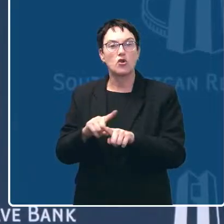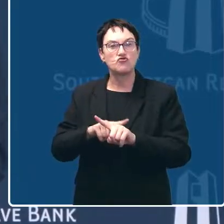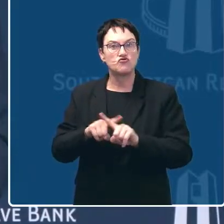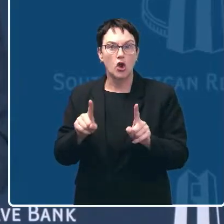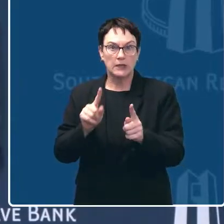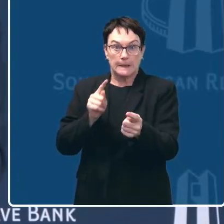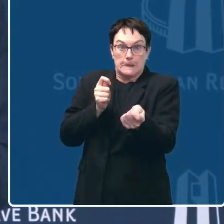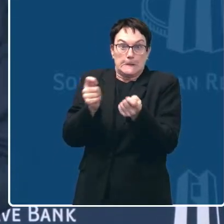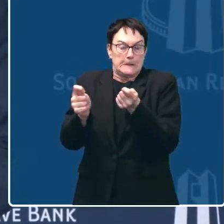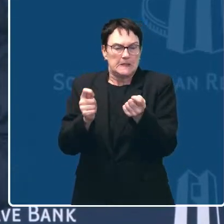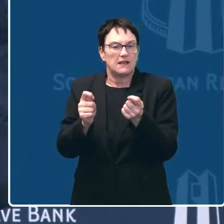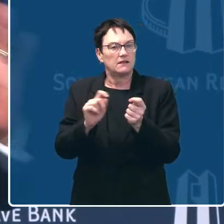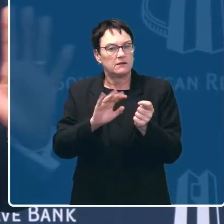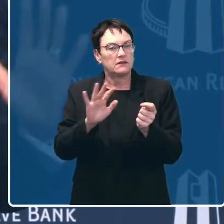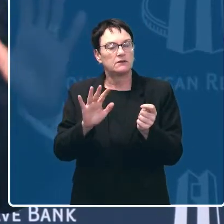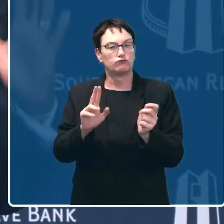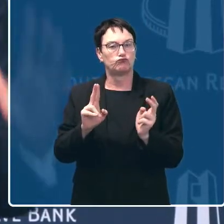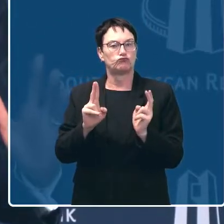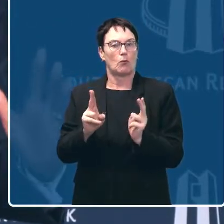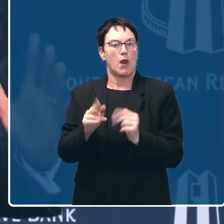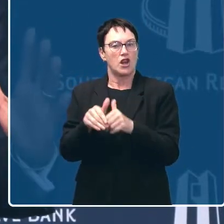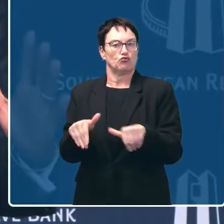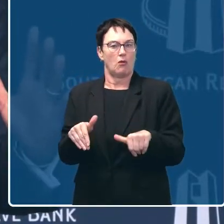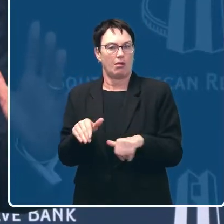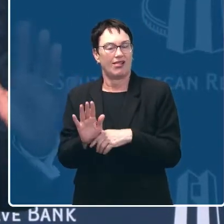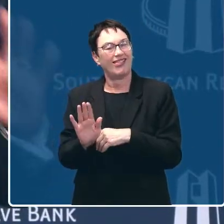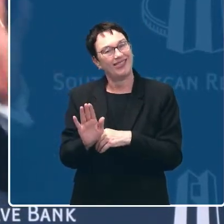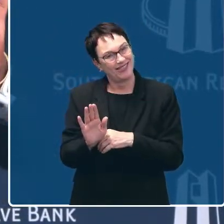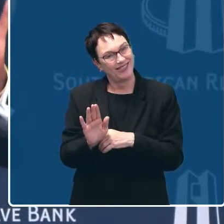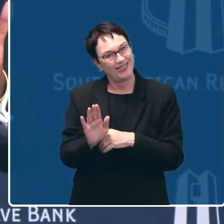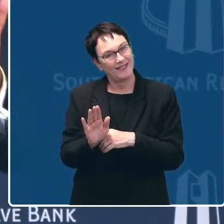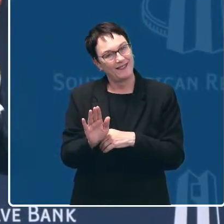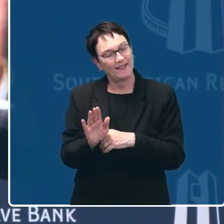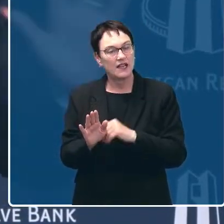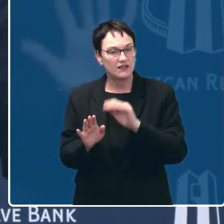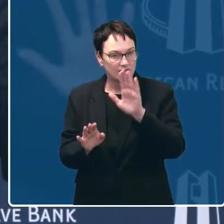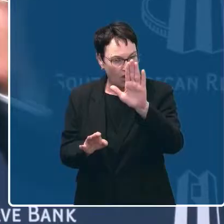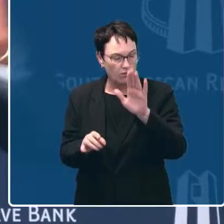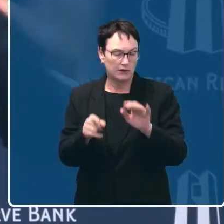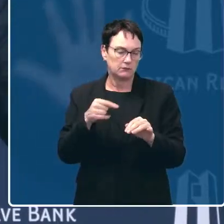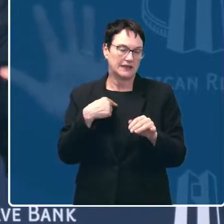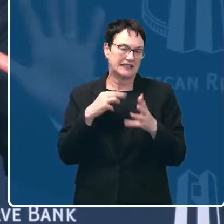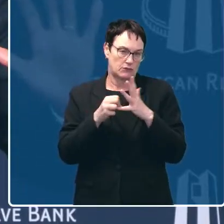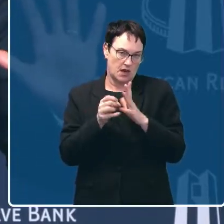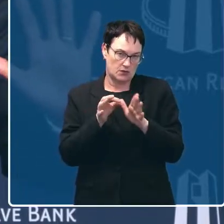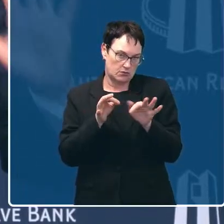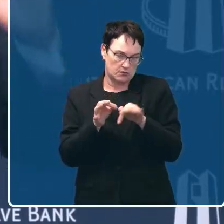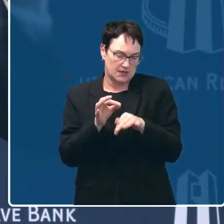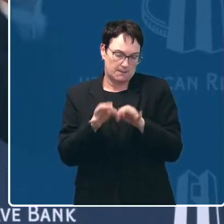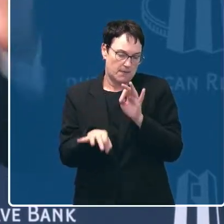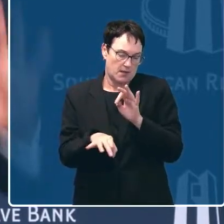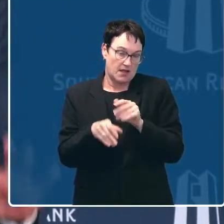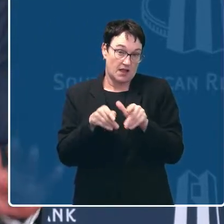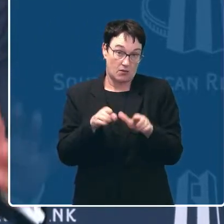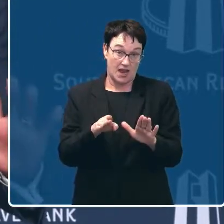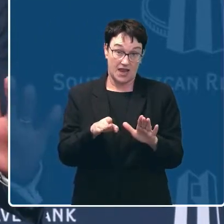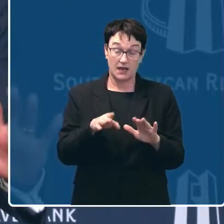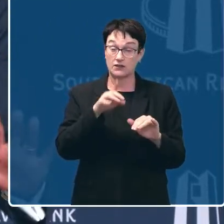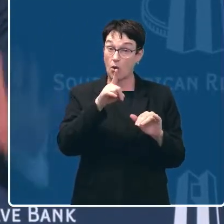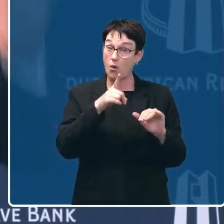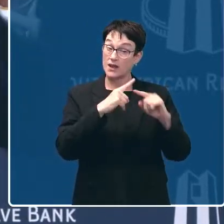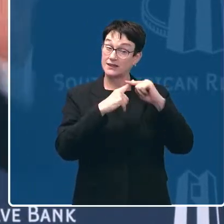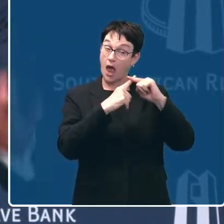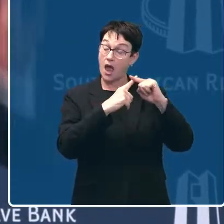contract the economy to try and rein in inflation. Put to its simplest stories. A lower